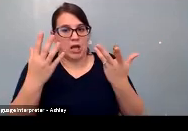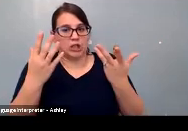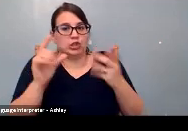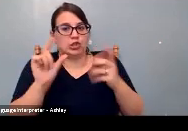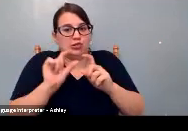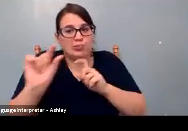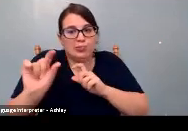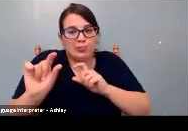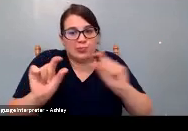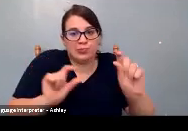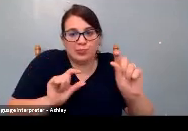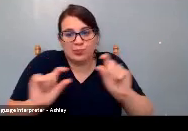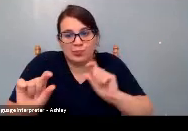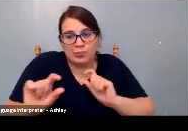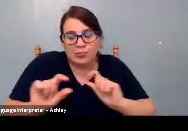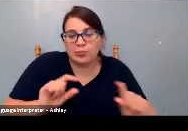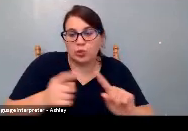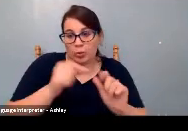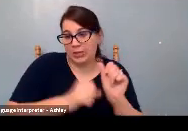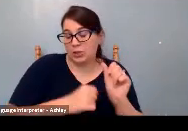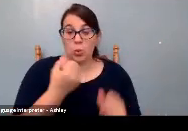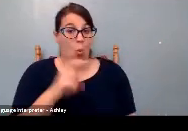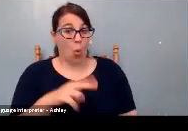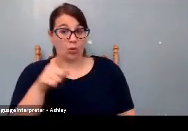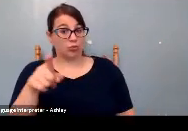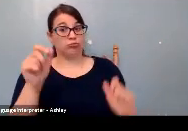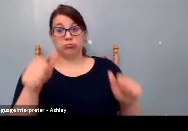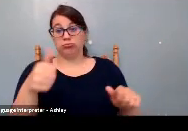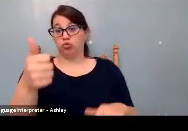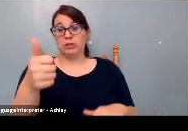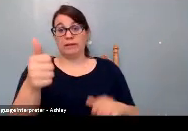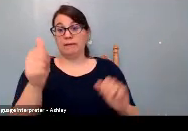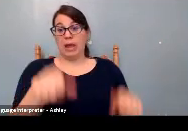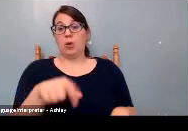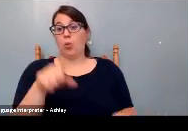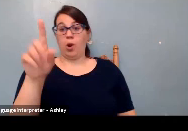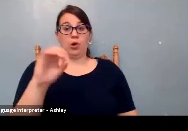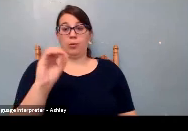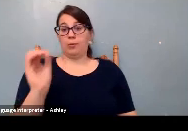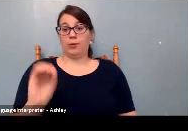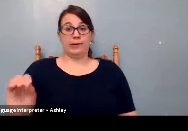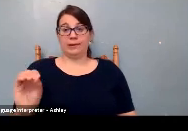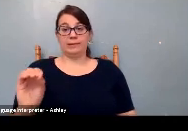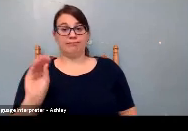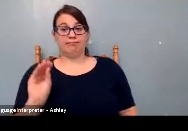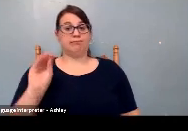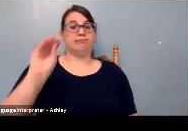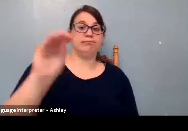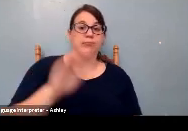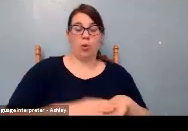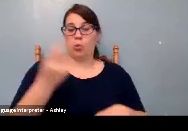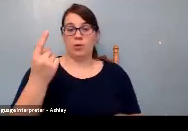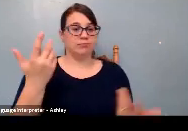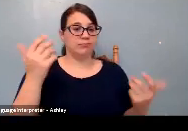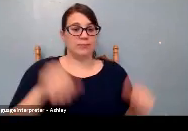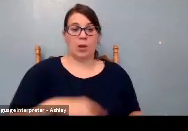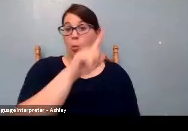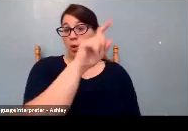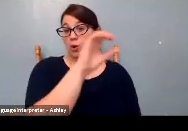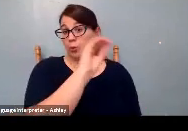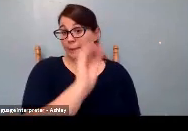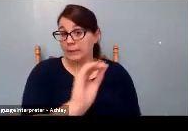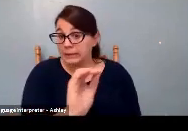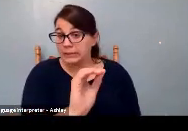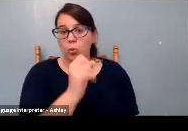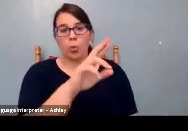to more than one option, or you can designate 100% in just one option. As long as